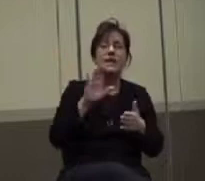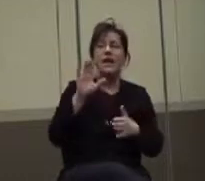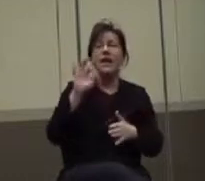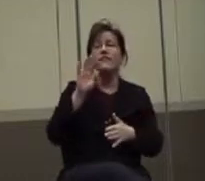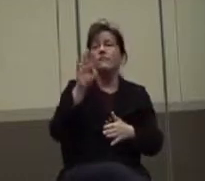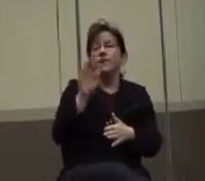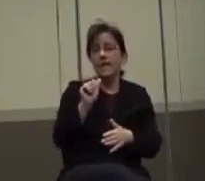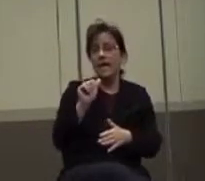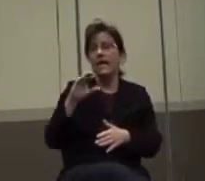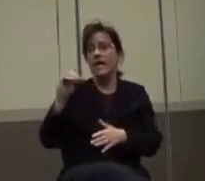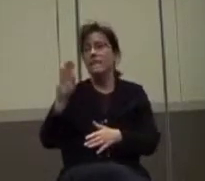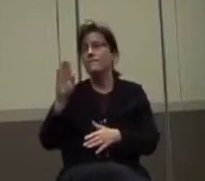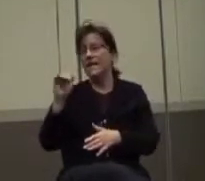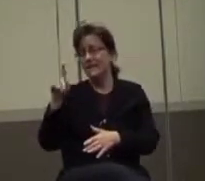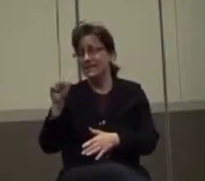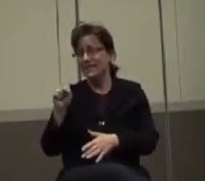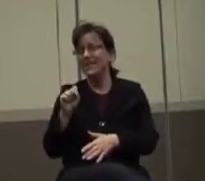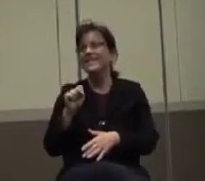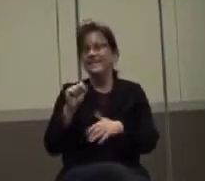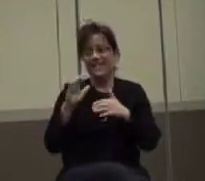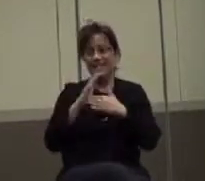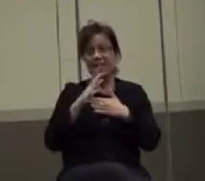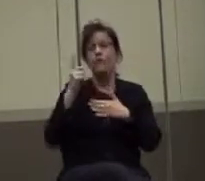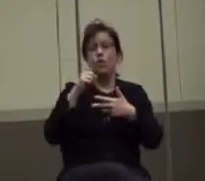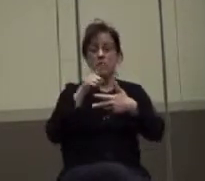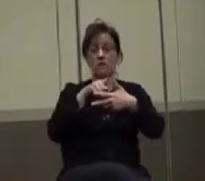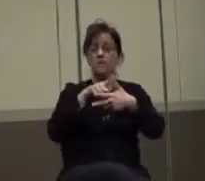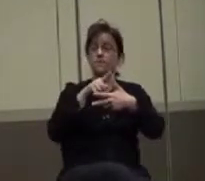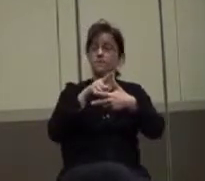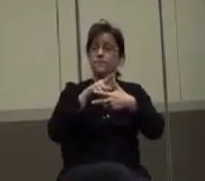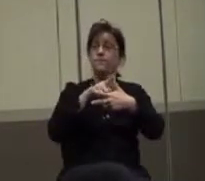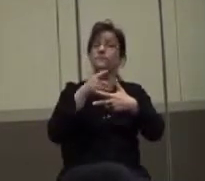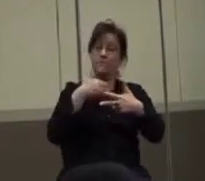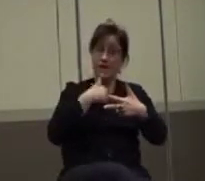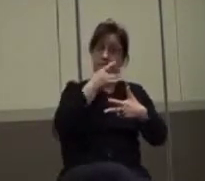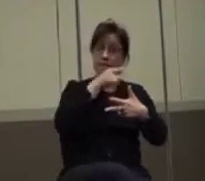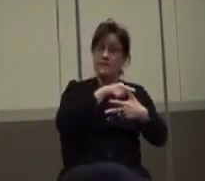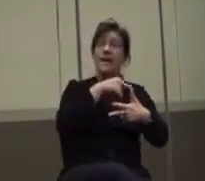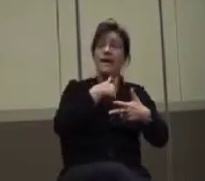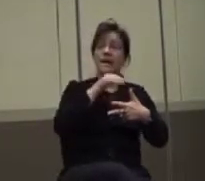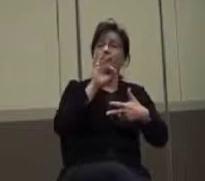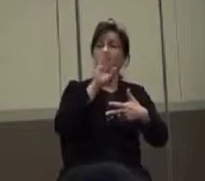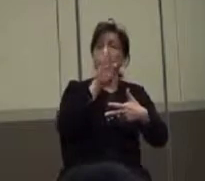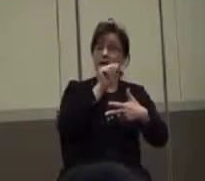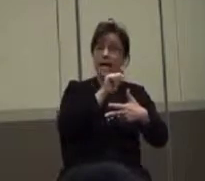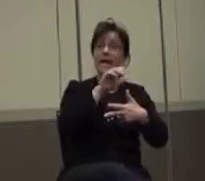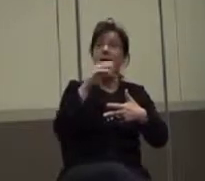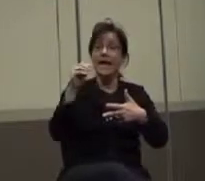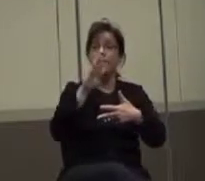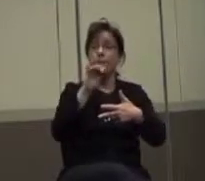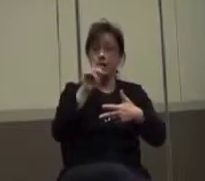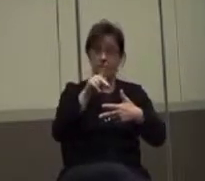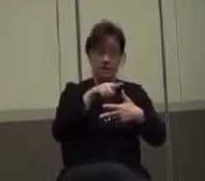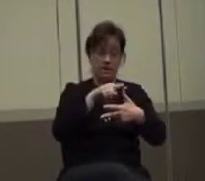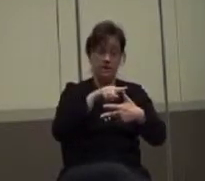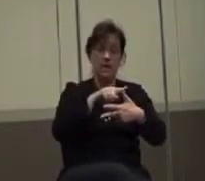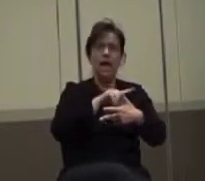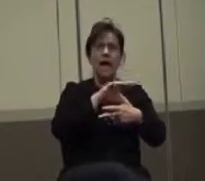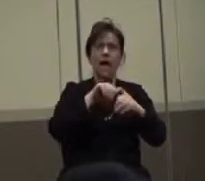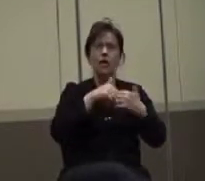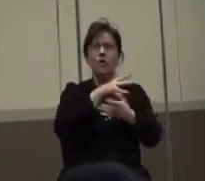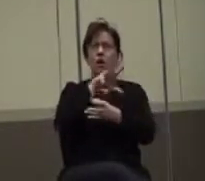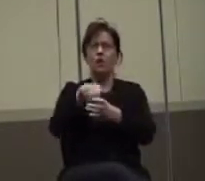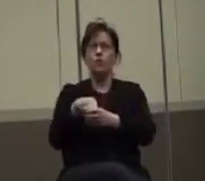All right? And then the top one is that you've got kids who have an FBA and a BIP, and how do I actually incorporate that into my classroom? So I've got this